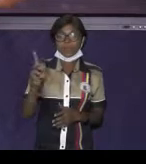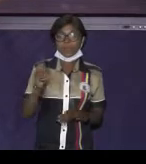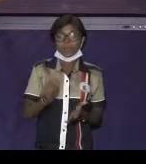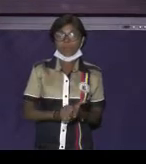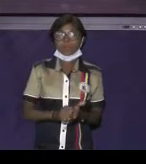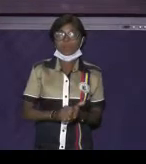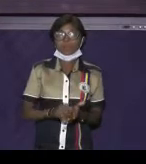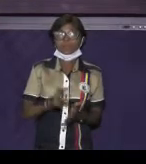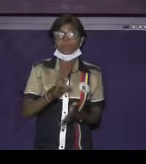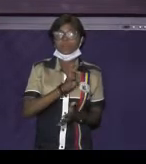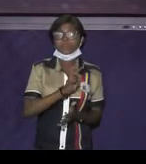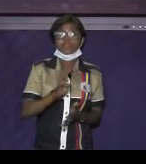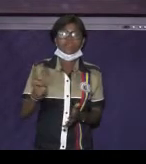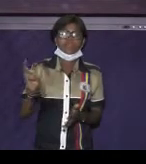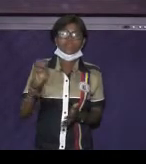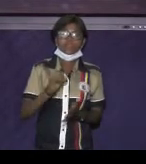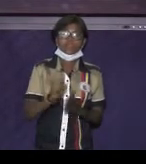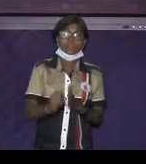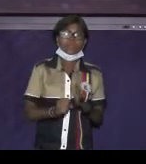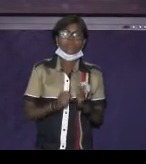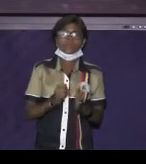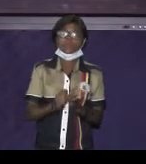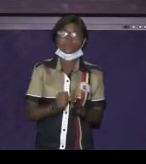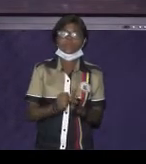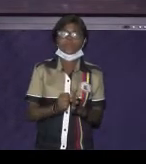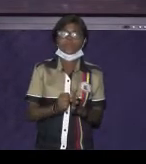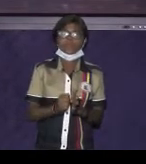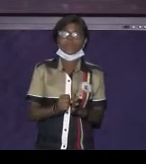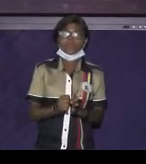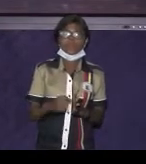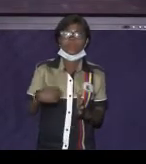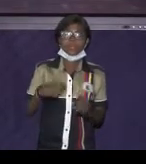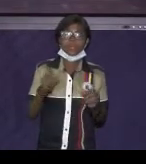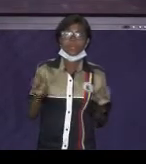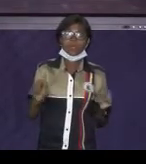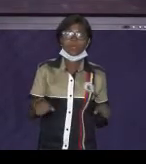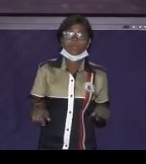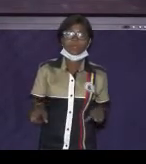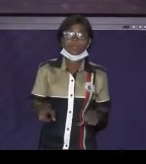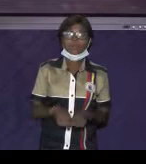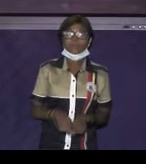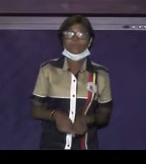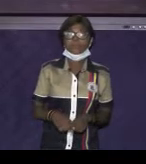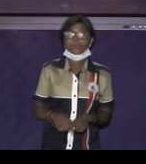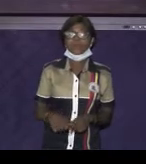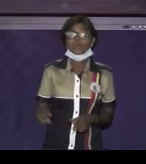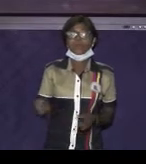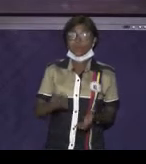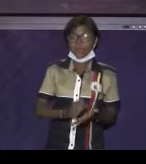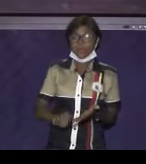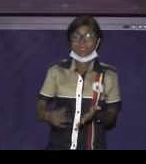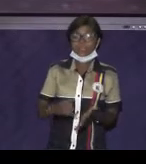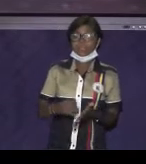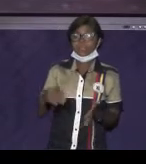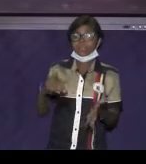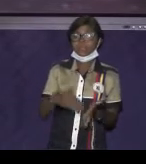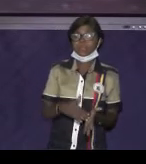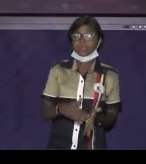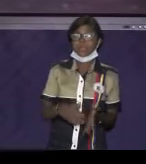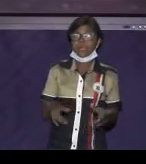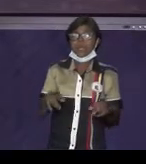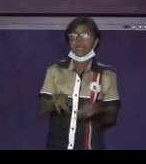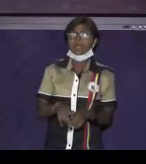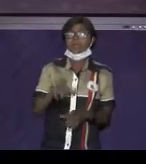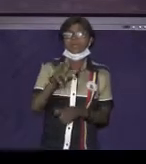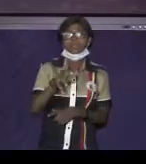3,600 seconds. Remember, 1 hour is 3,600 seconds. We can also rewrite 36 kilometers